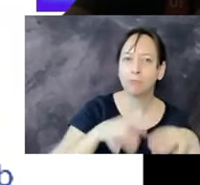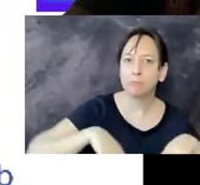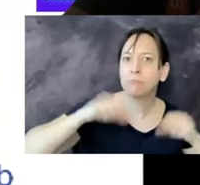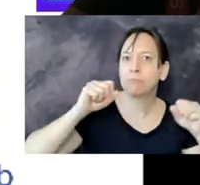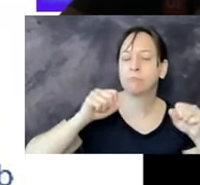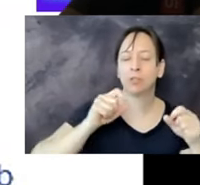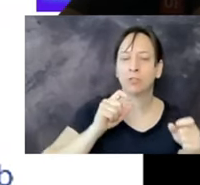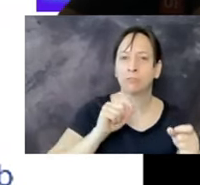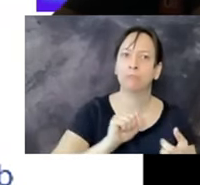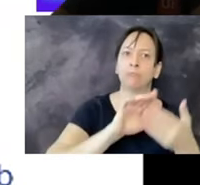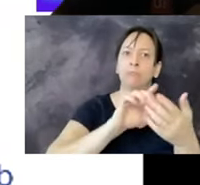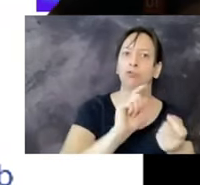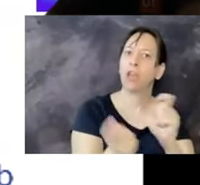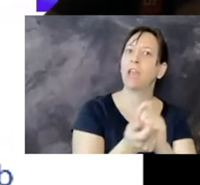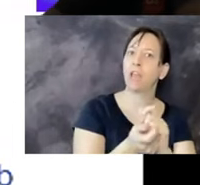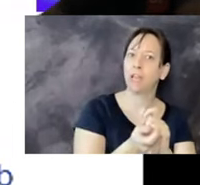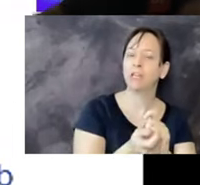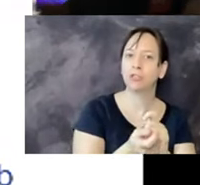care about,